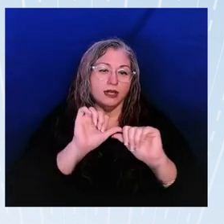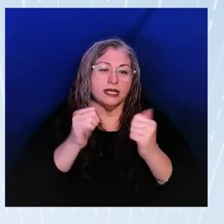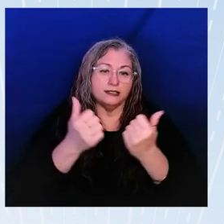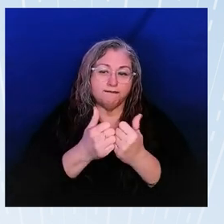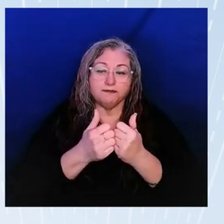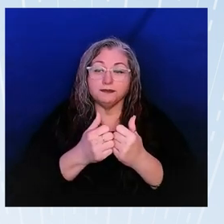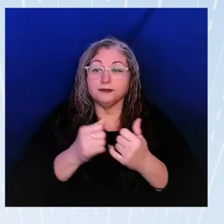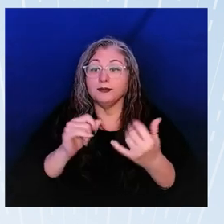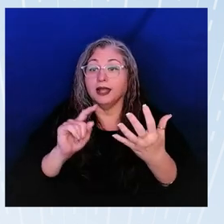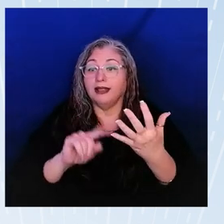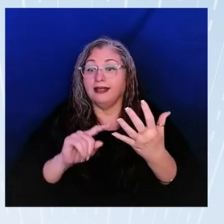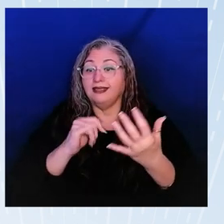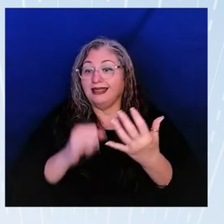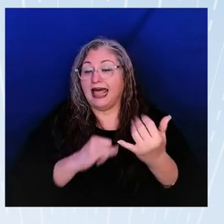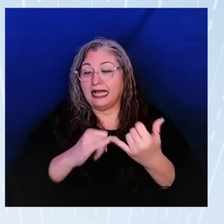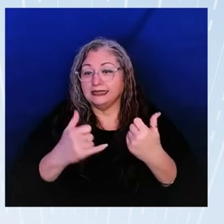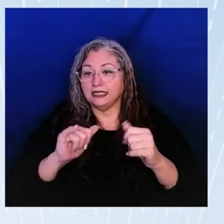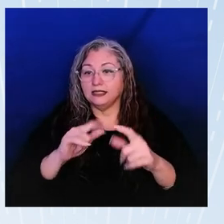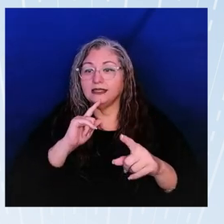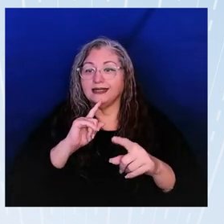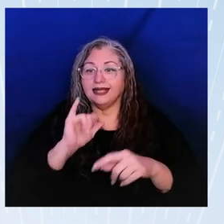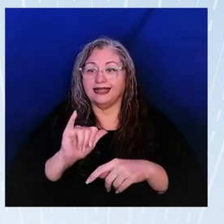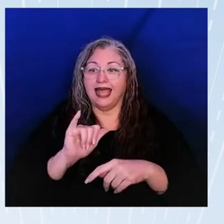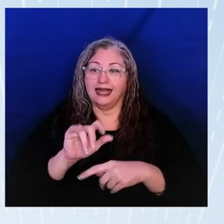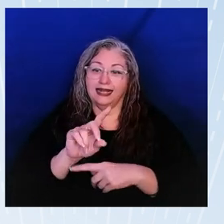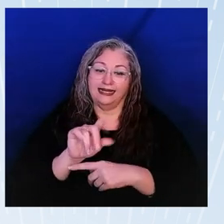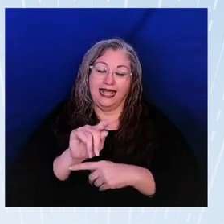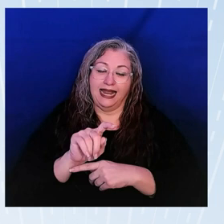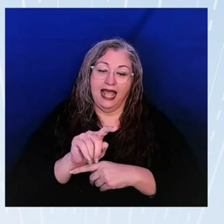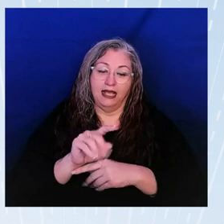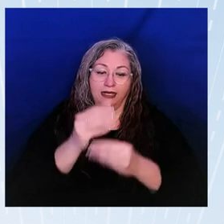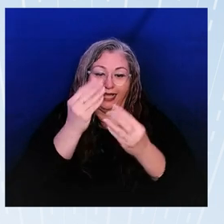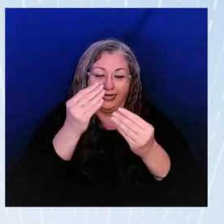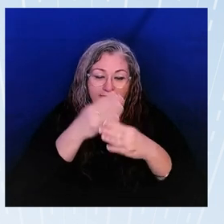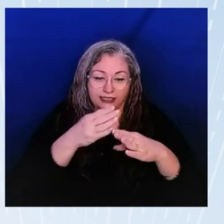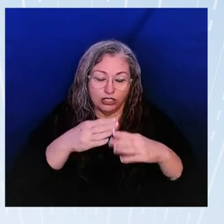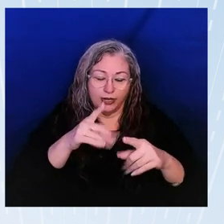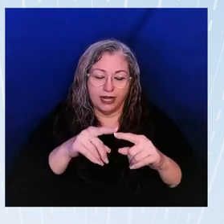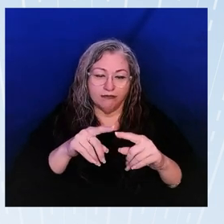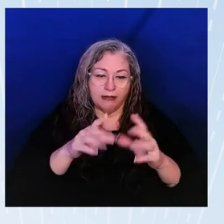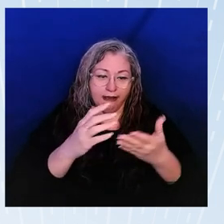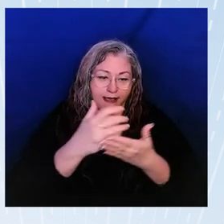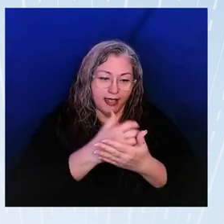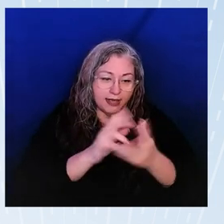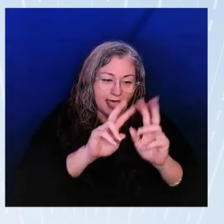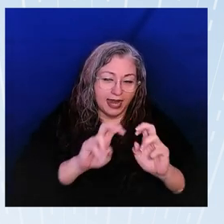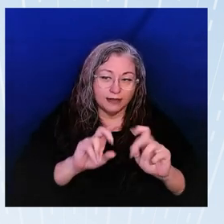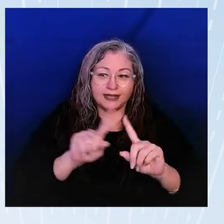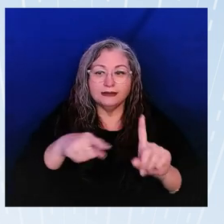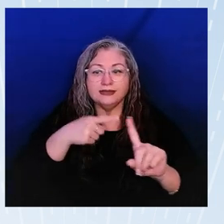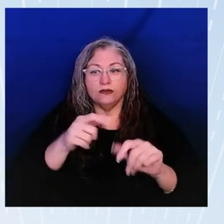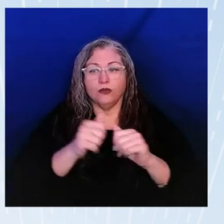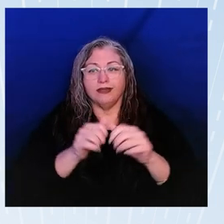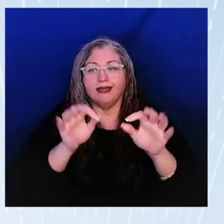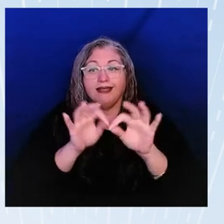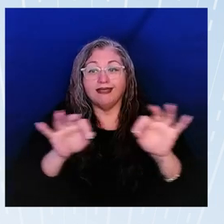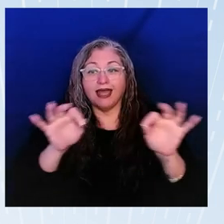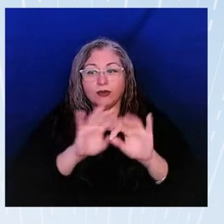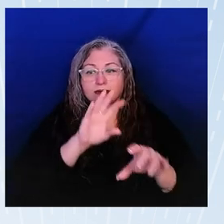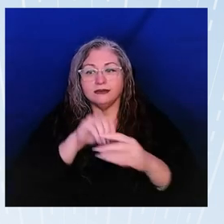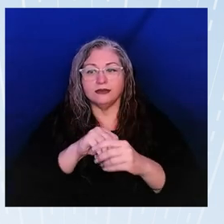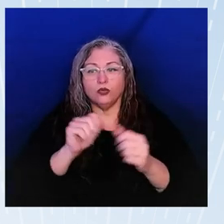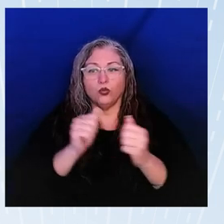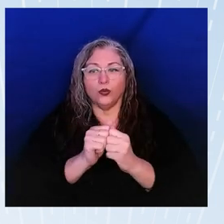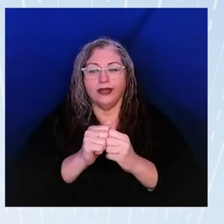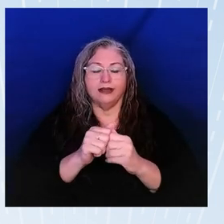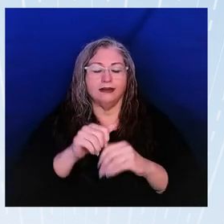but not least is about data disaggregation, collecting and analyzing this data, but specifically around languages within limited English